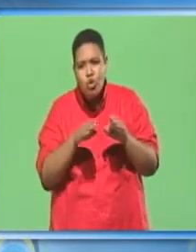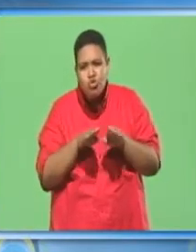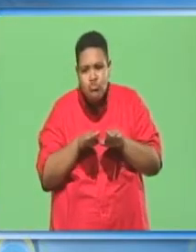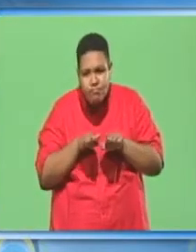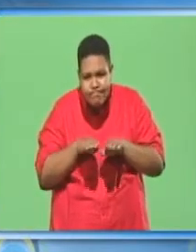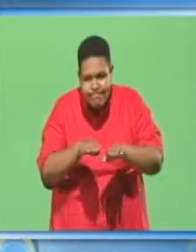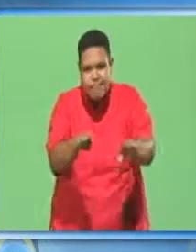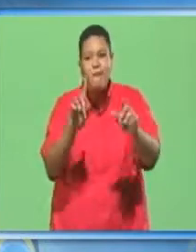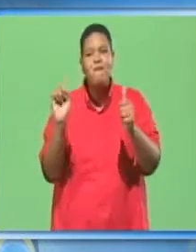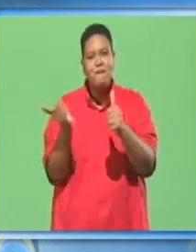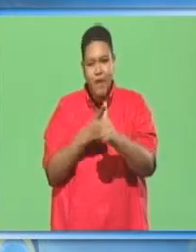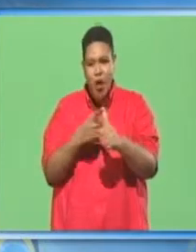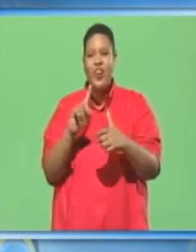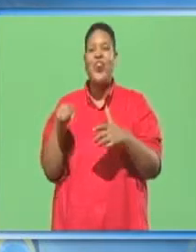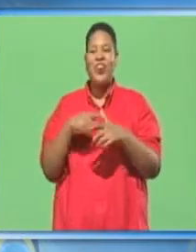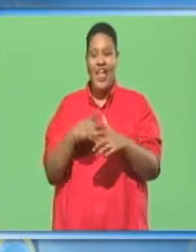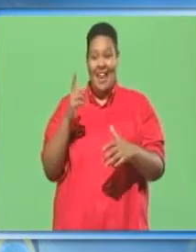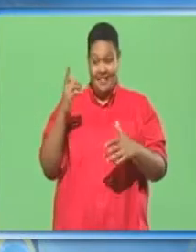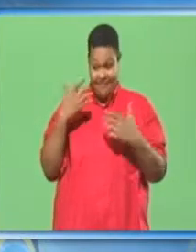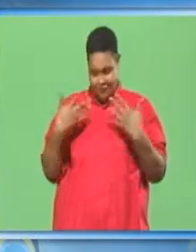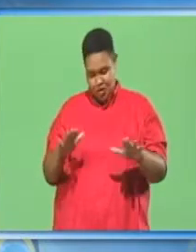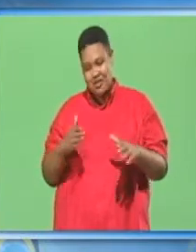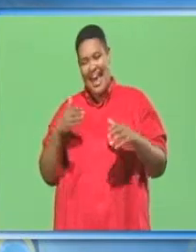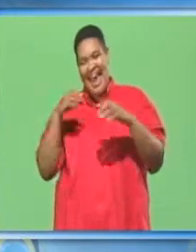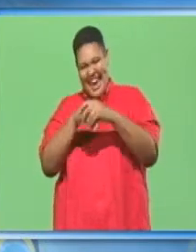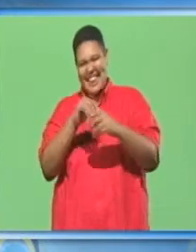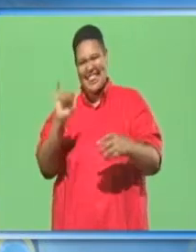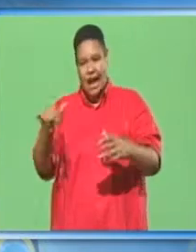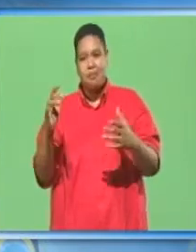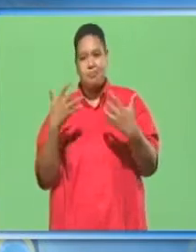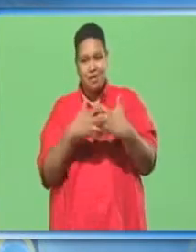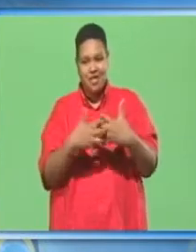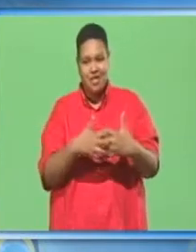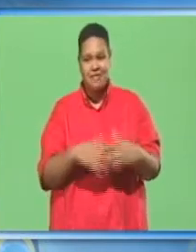The usual procedure is to joint the face and edge of a board.